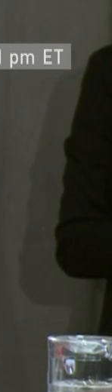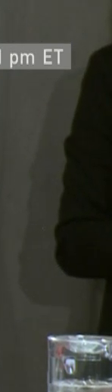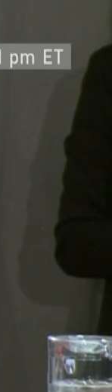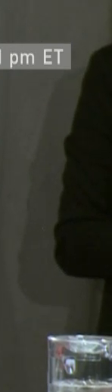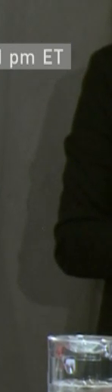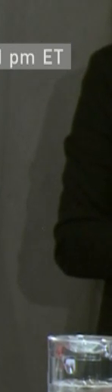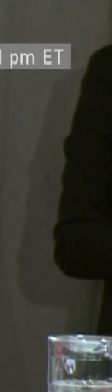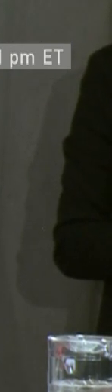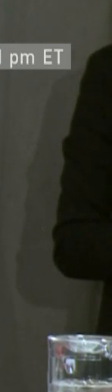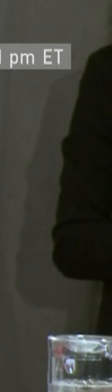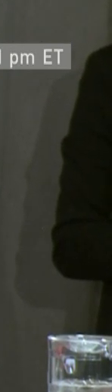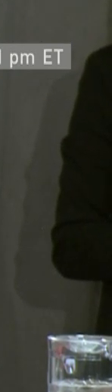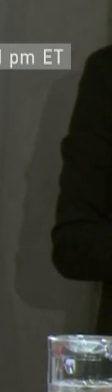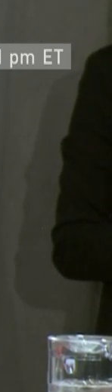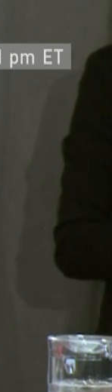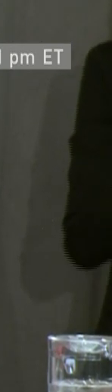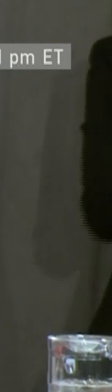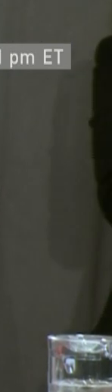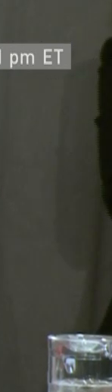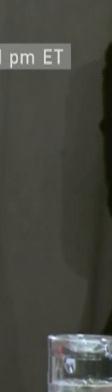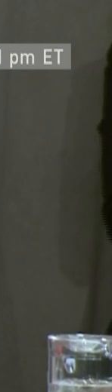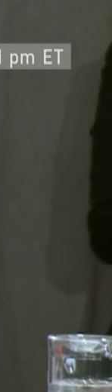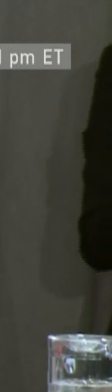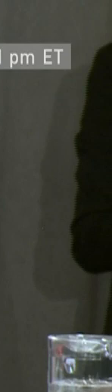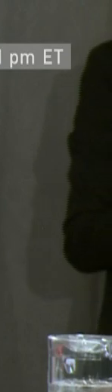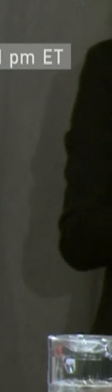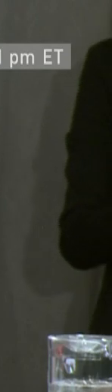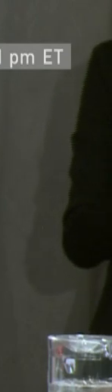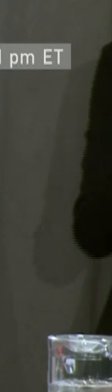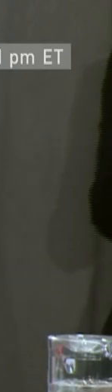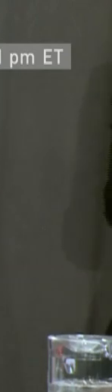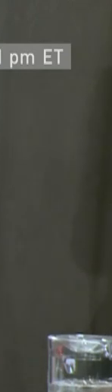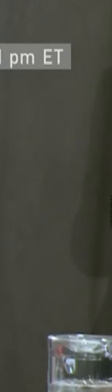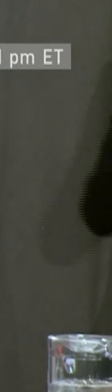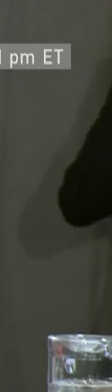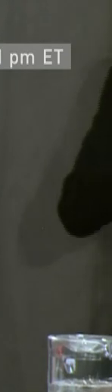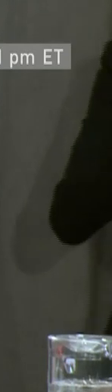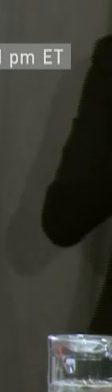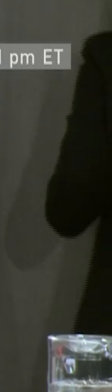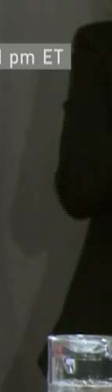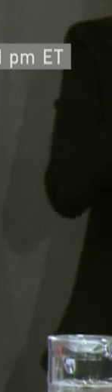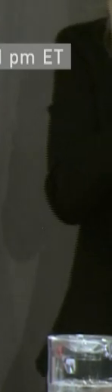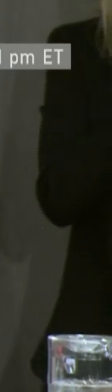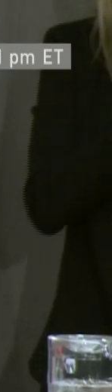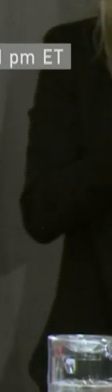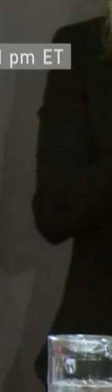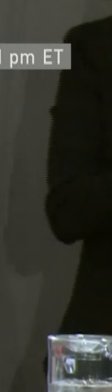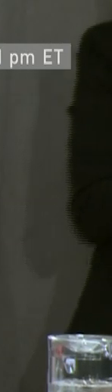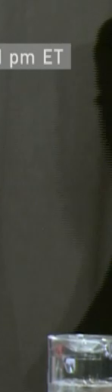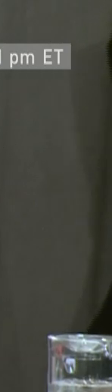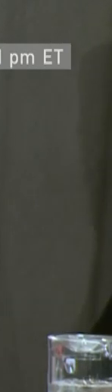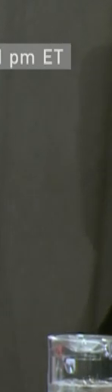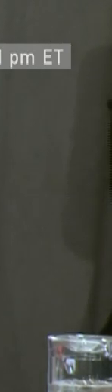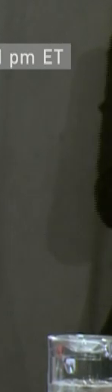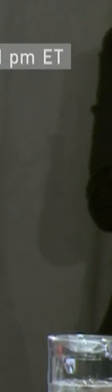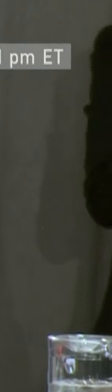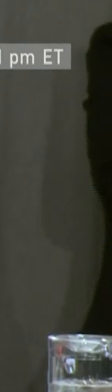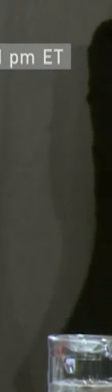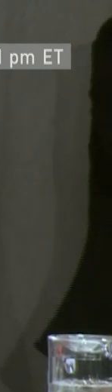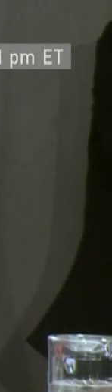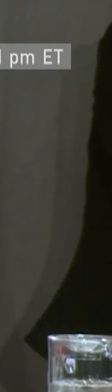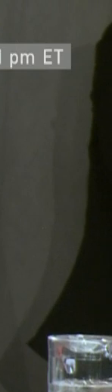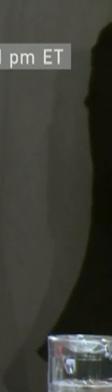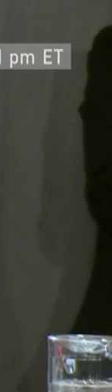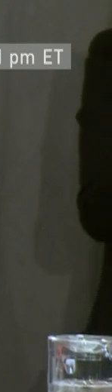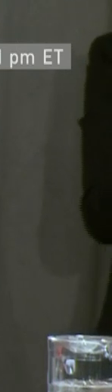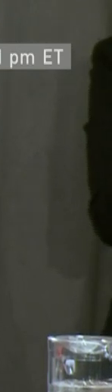program. Well, those things may appear to you as a sort of quantitative easing, but they are not. They are